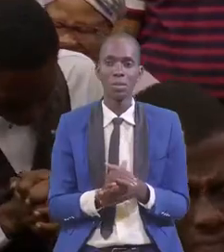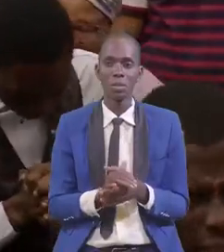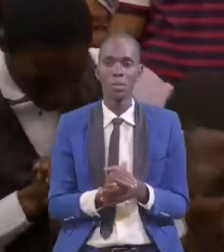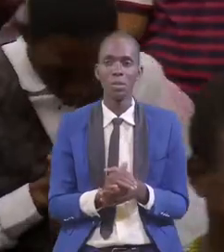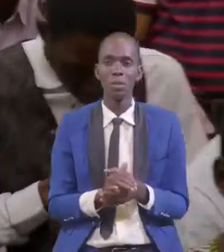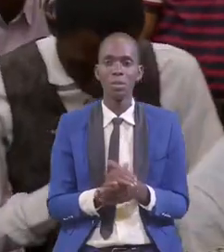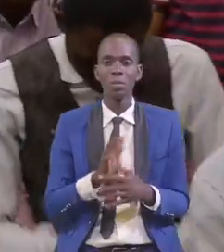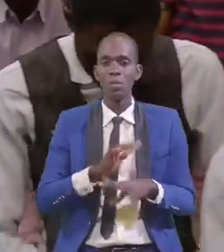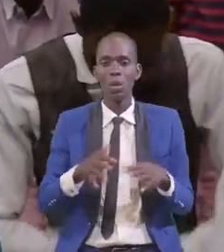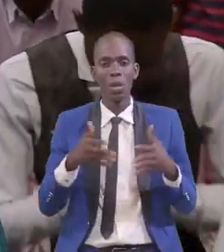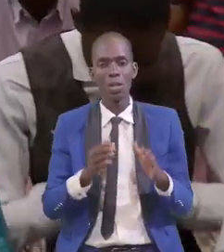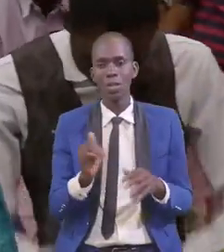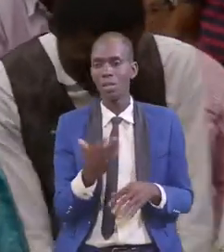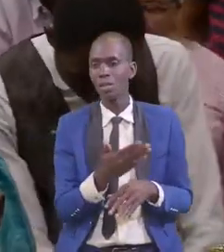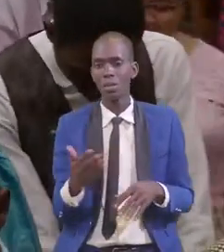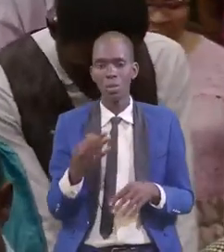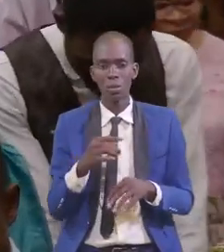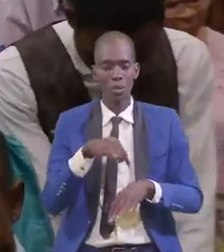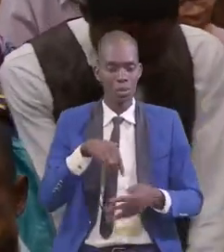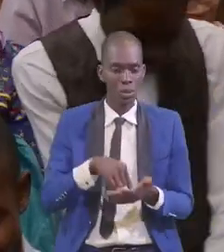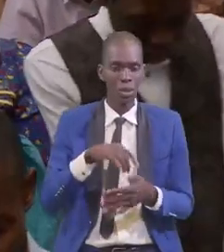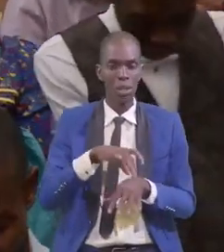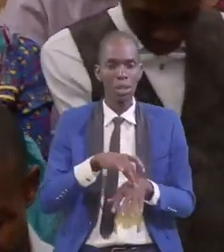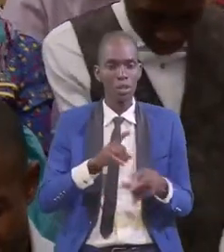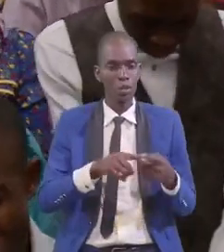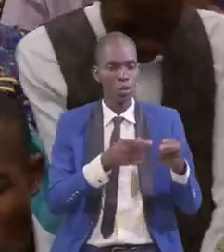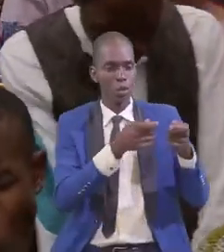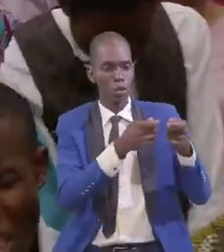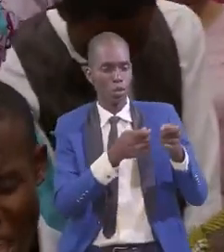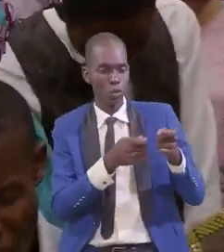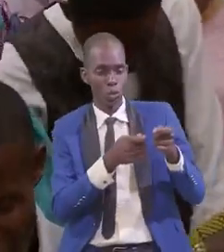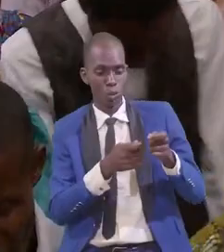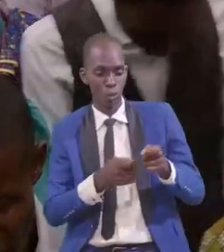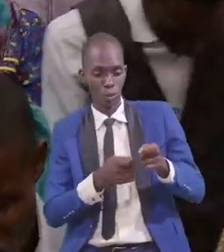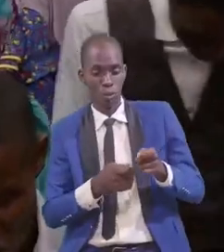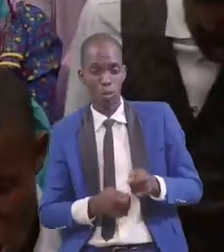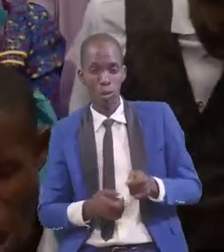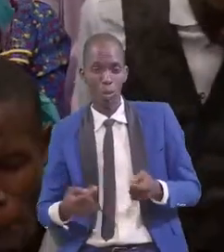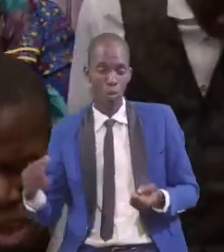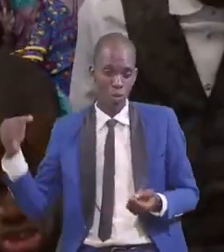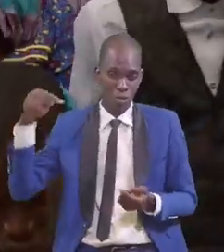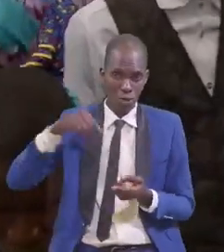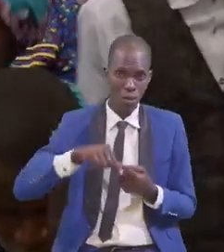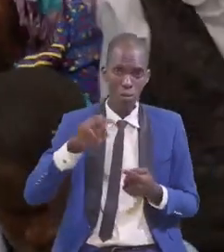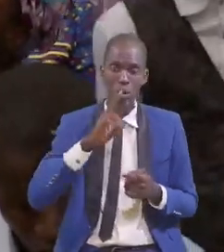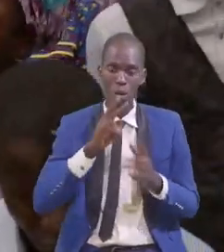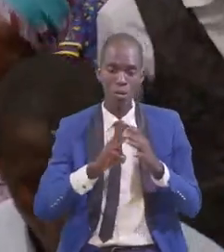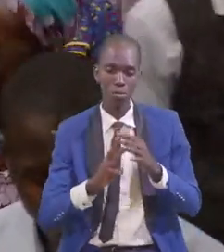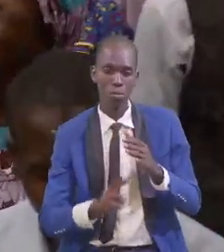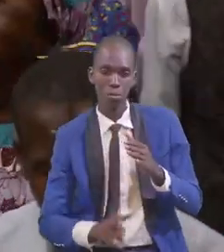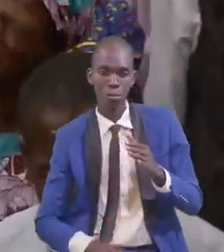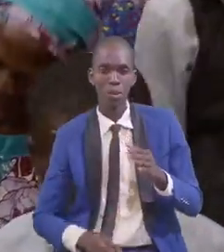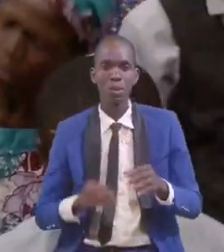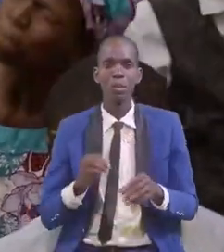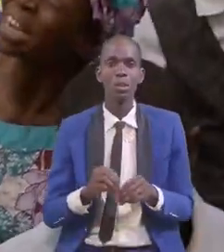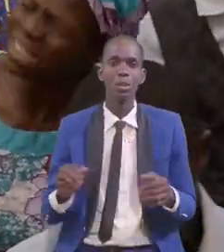to drag you down, down, until you drown in destruction and